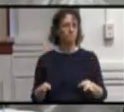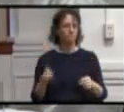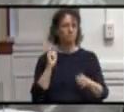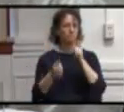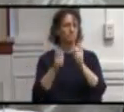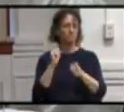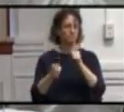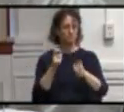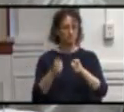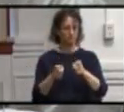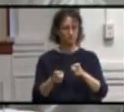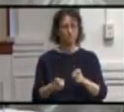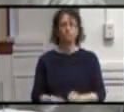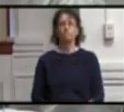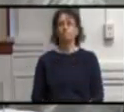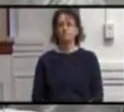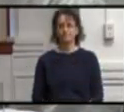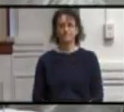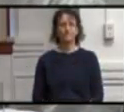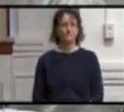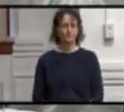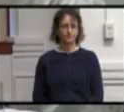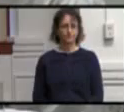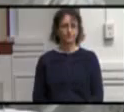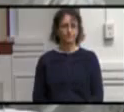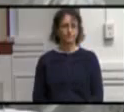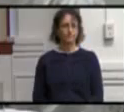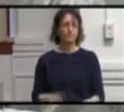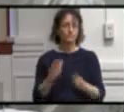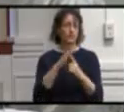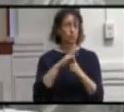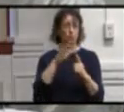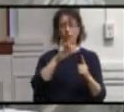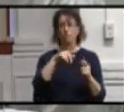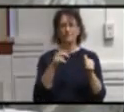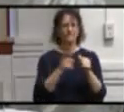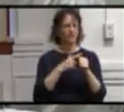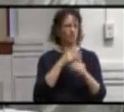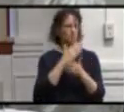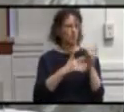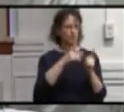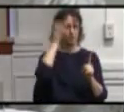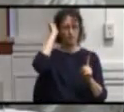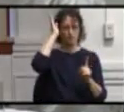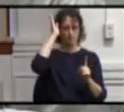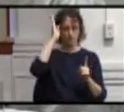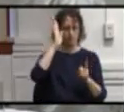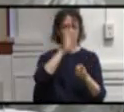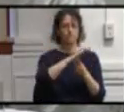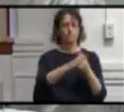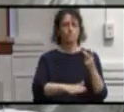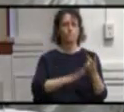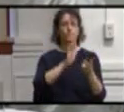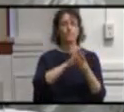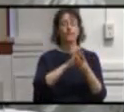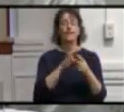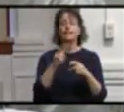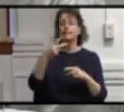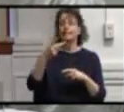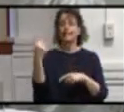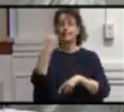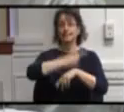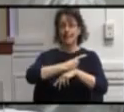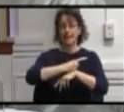That was the first sort of talk we heard, presentation. The next day, when Pat came down,